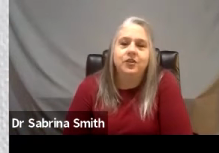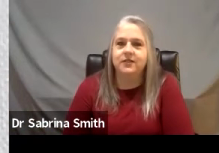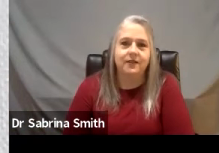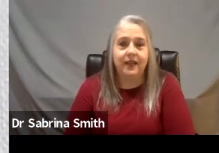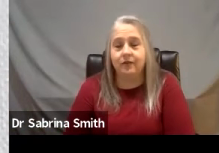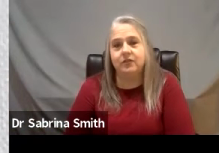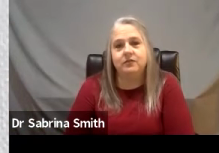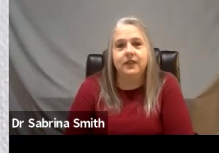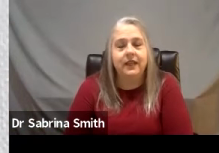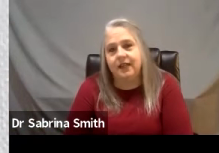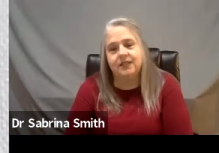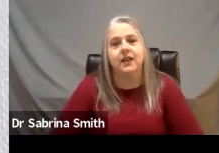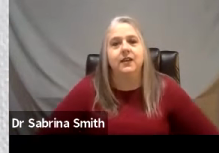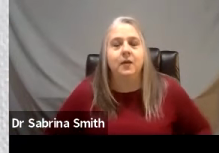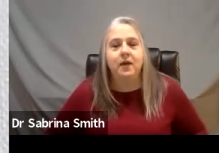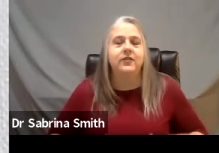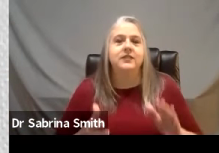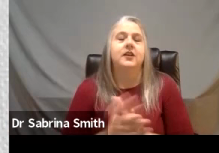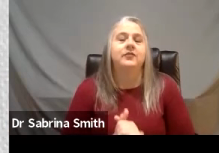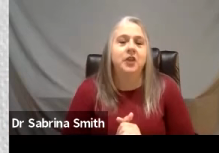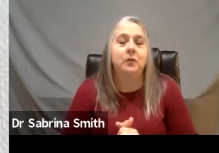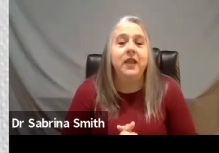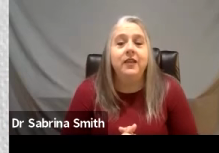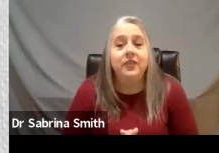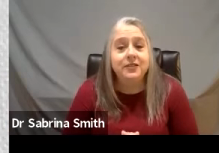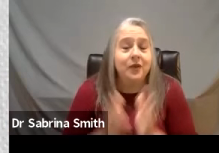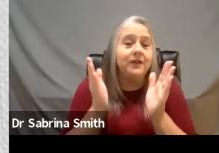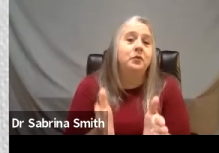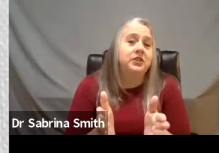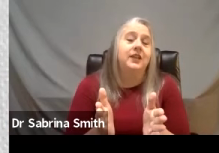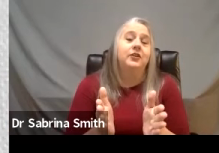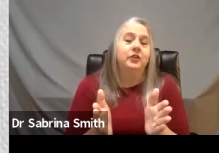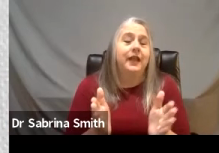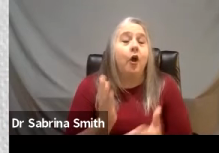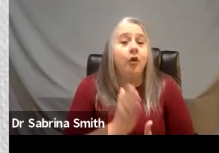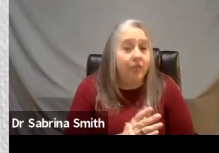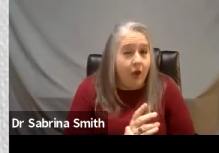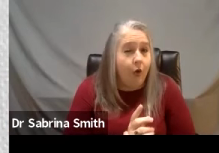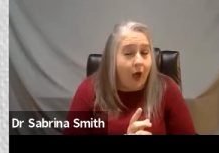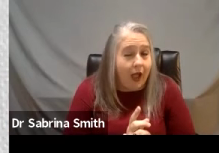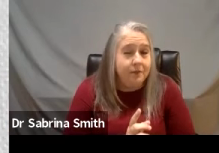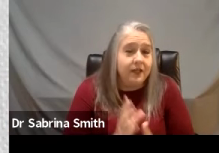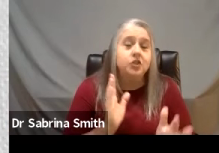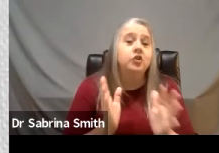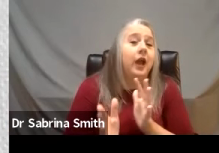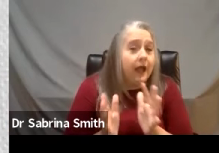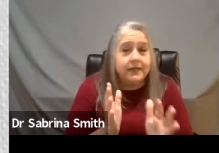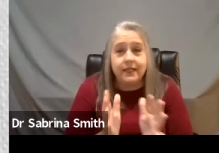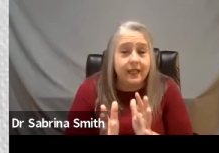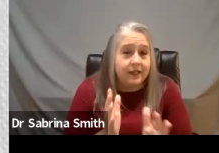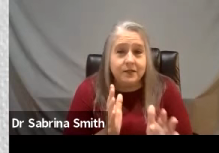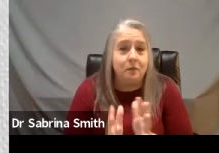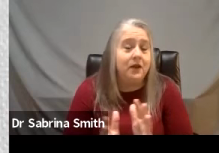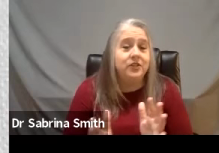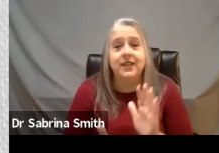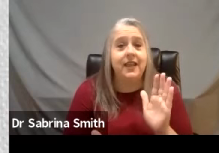I get real giddy excited about this stuff. So this one particularly, although I'm going to try to